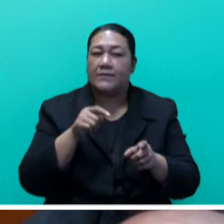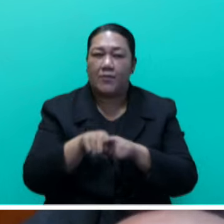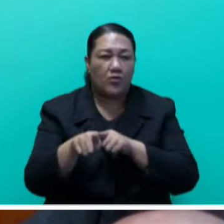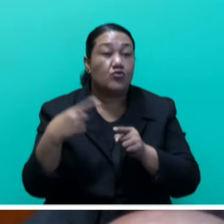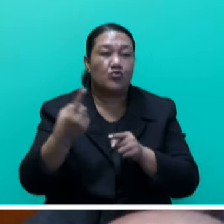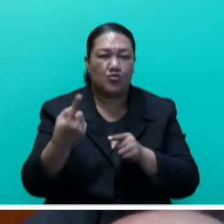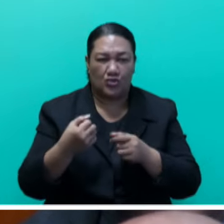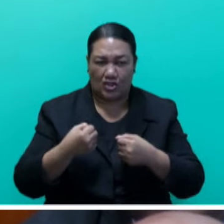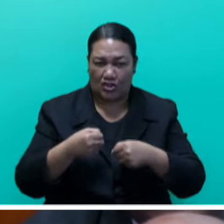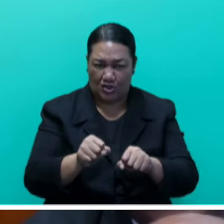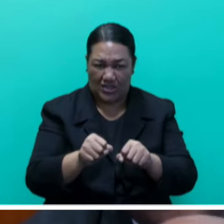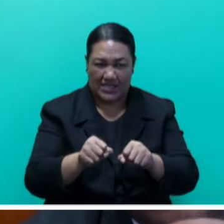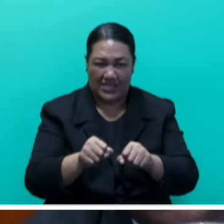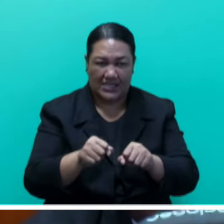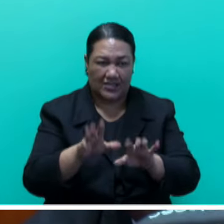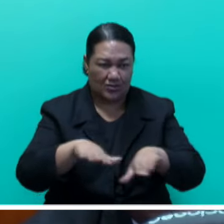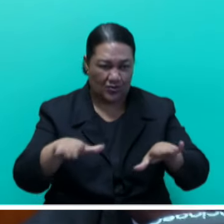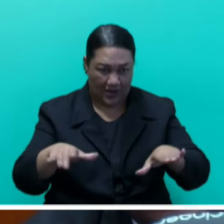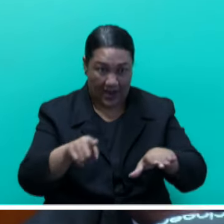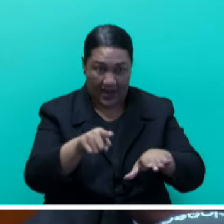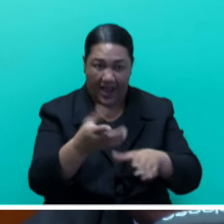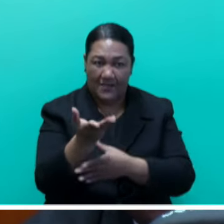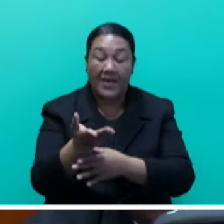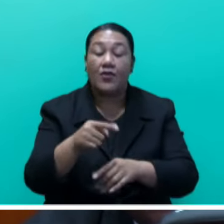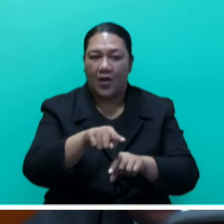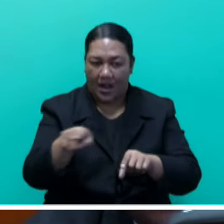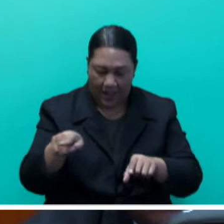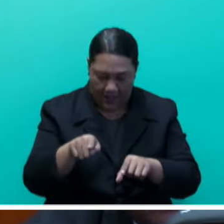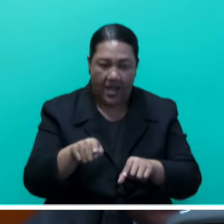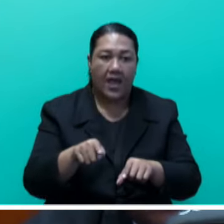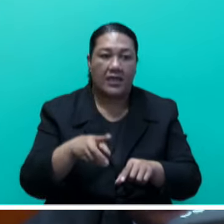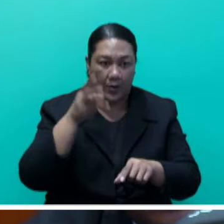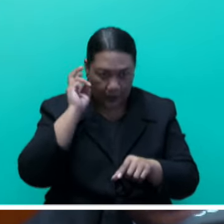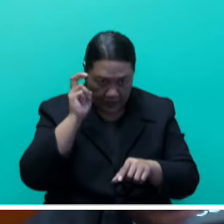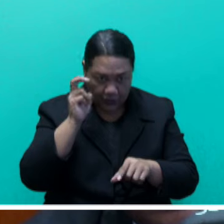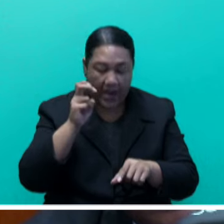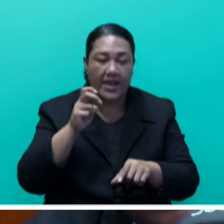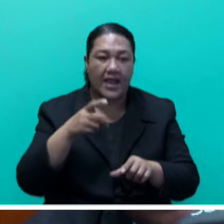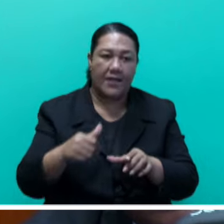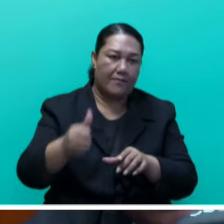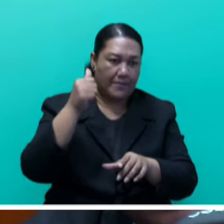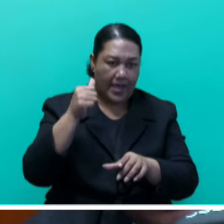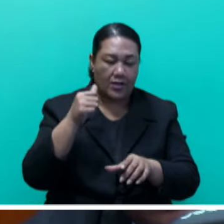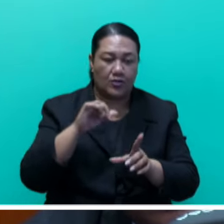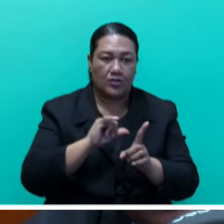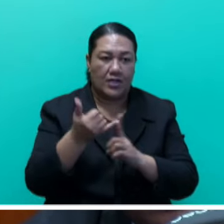to be rehabilitated, trained, and integrated back into society. An